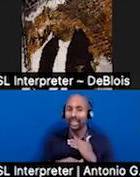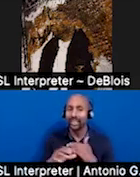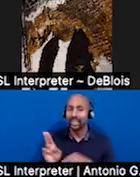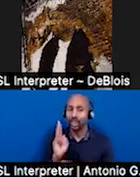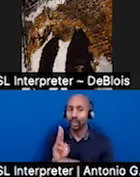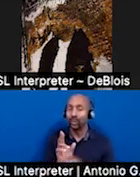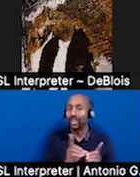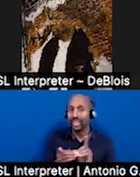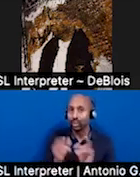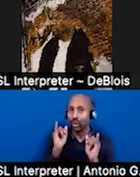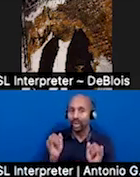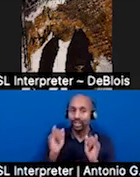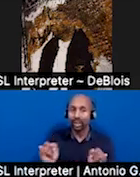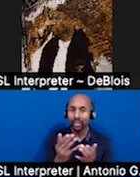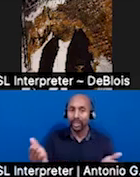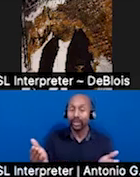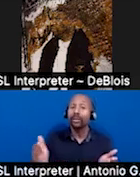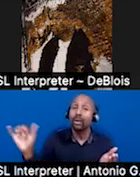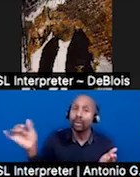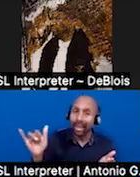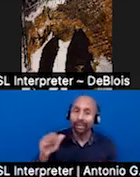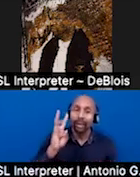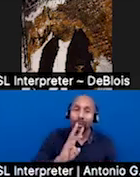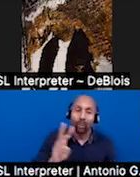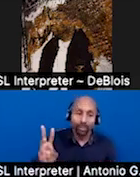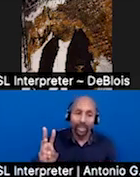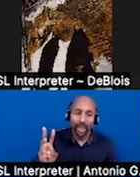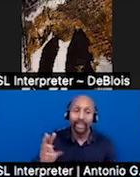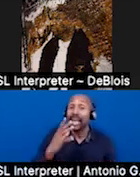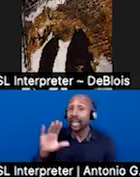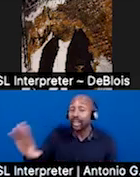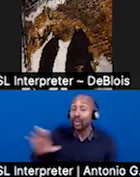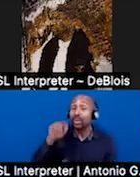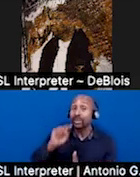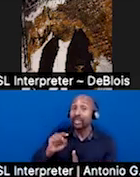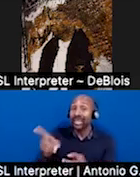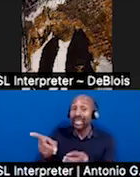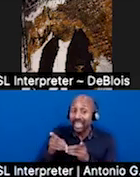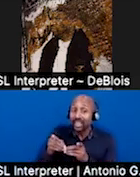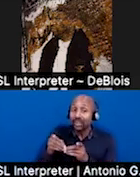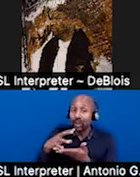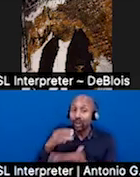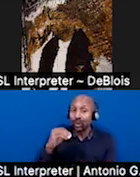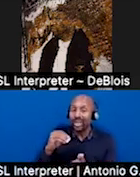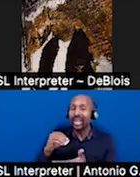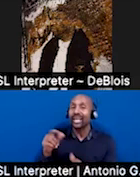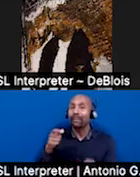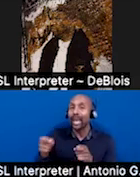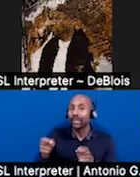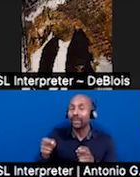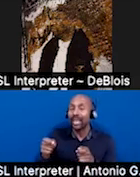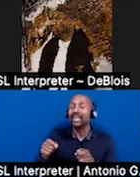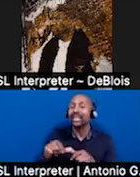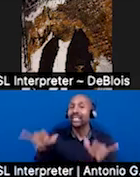instructional materials like websites and your district's learning management system? So I'll invite